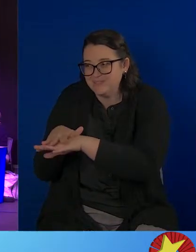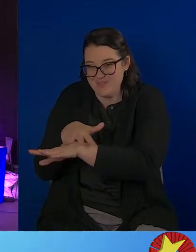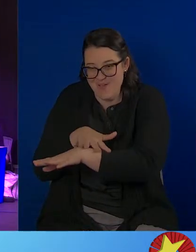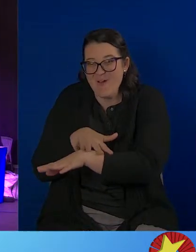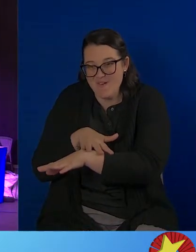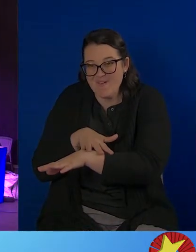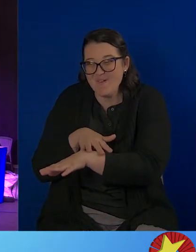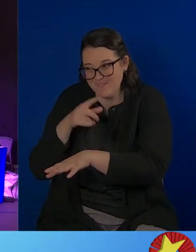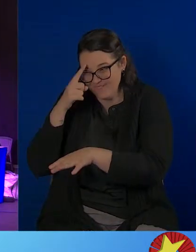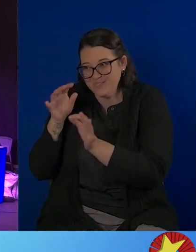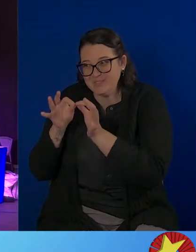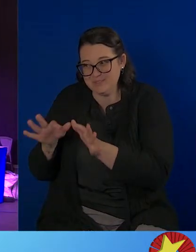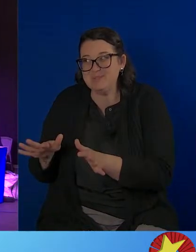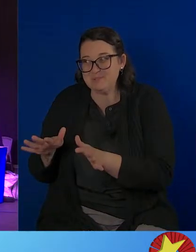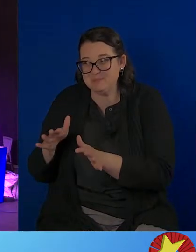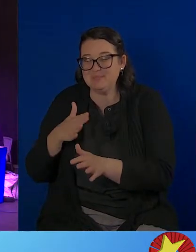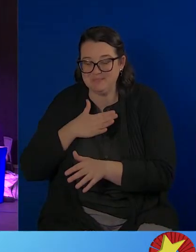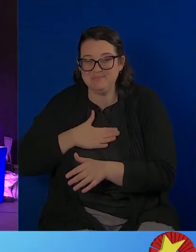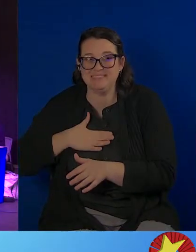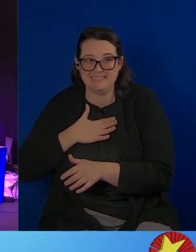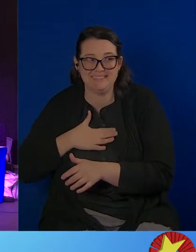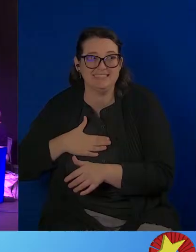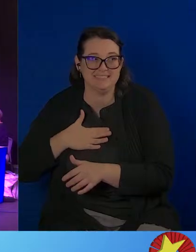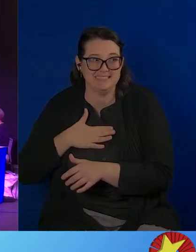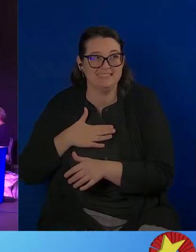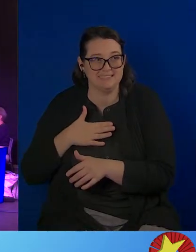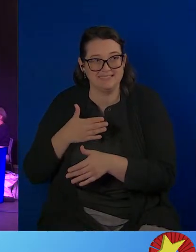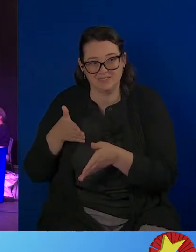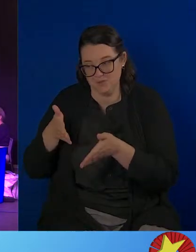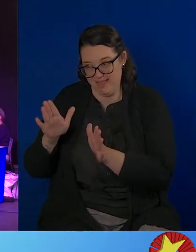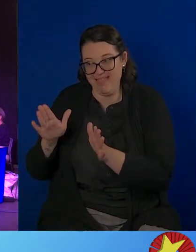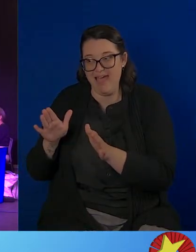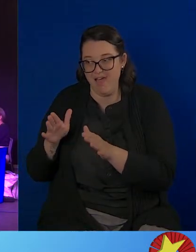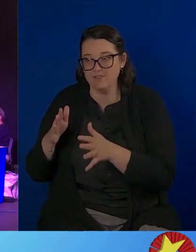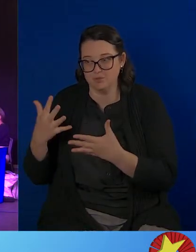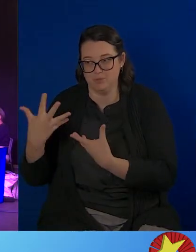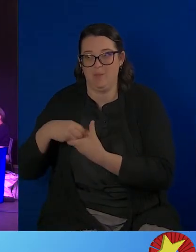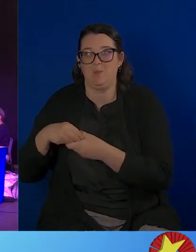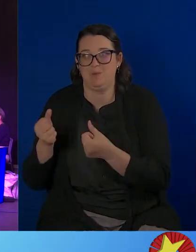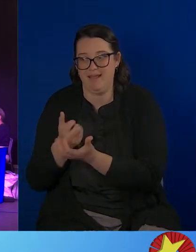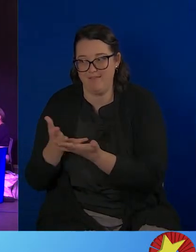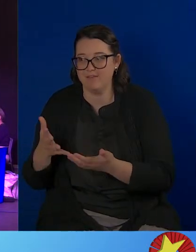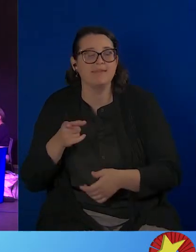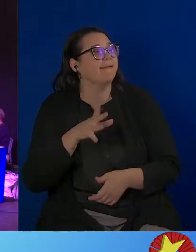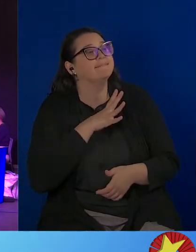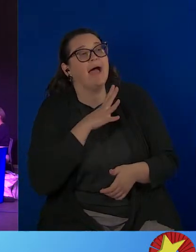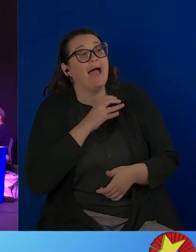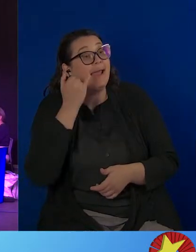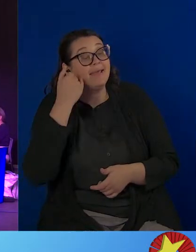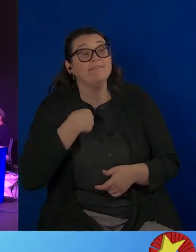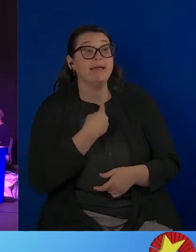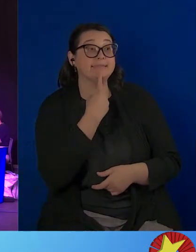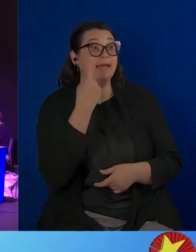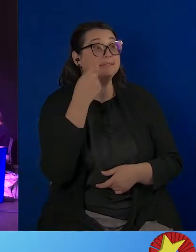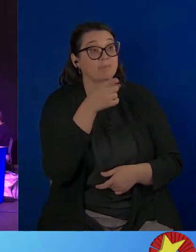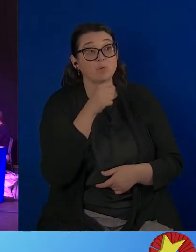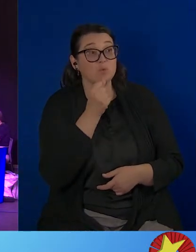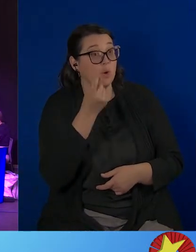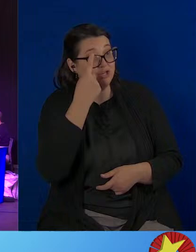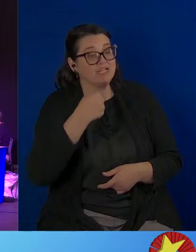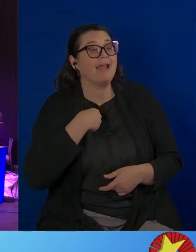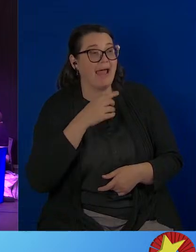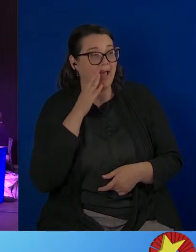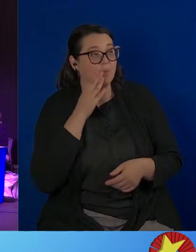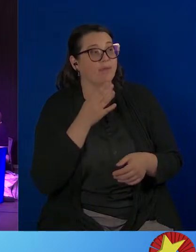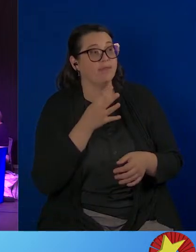You bet. bit, give our interpreters a little bit of a That's fine. ability to catch up. Thank you. And if I say something that you don't understand, tell me and I'll reword